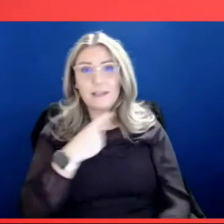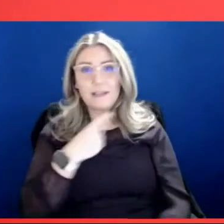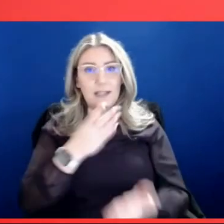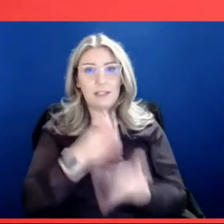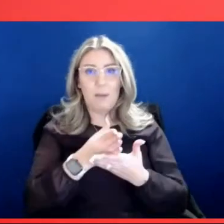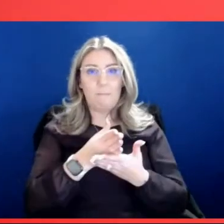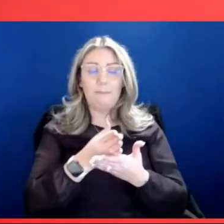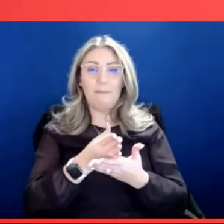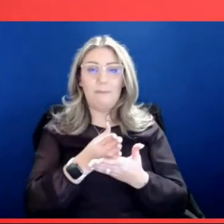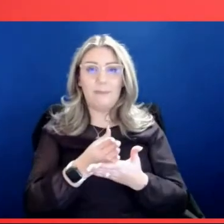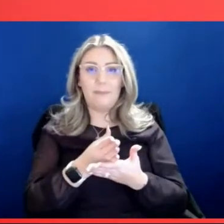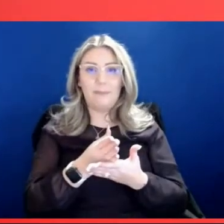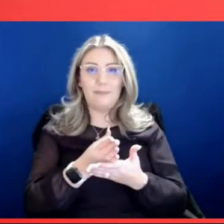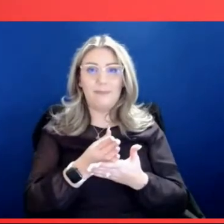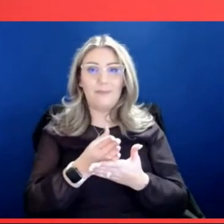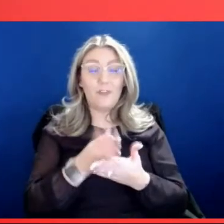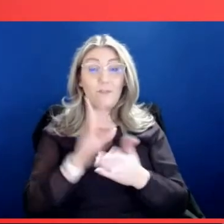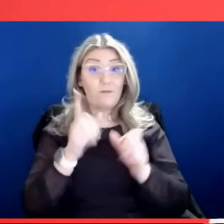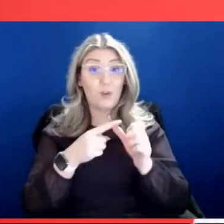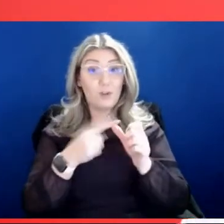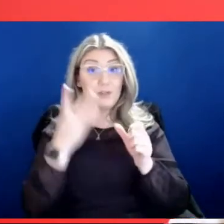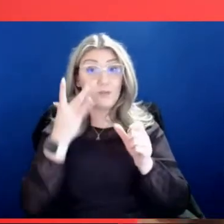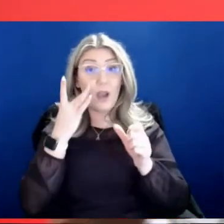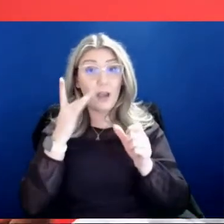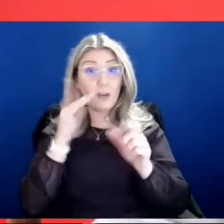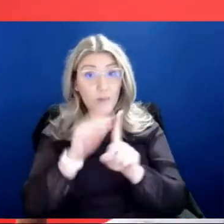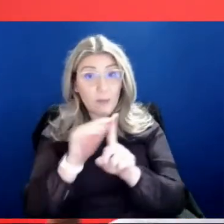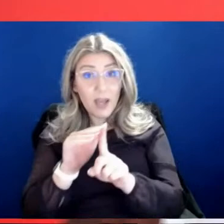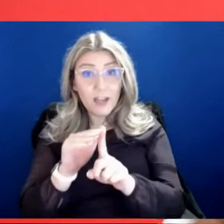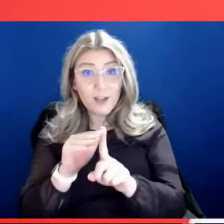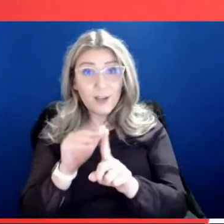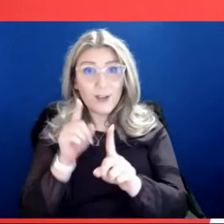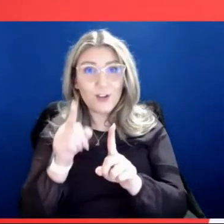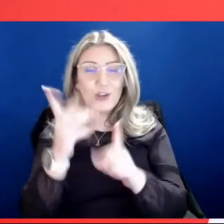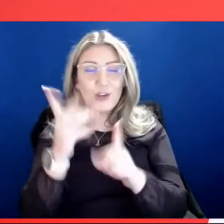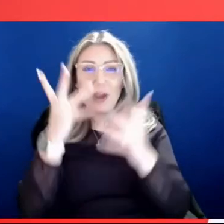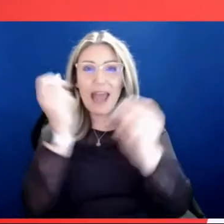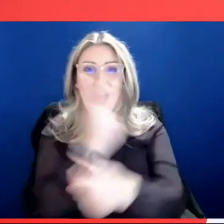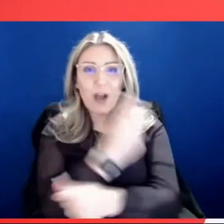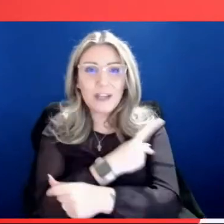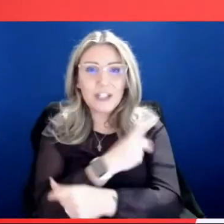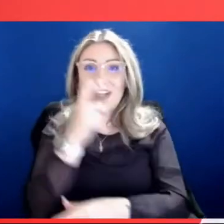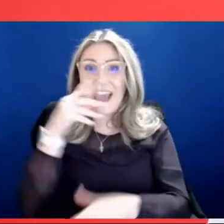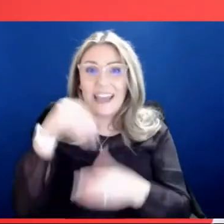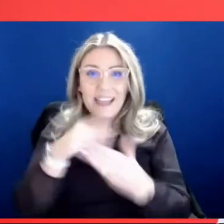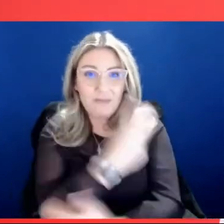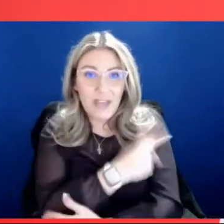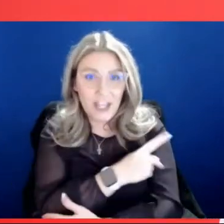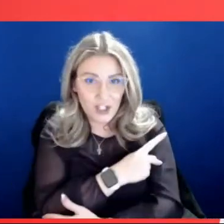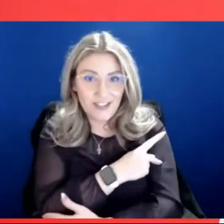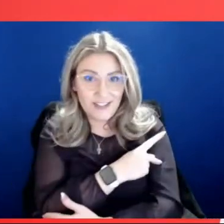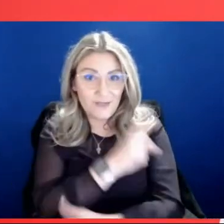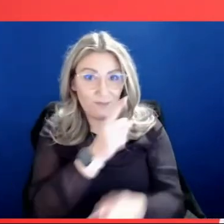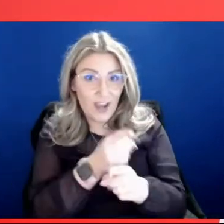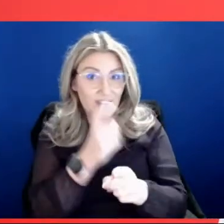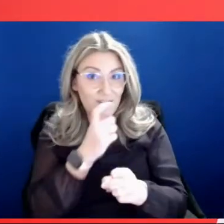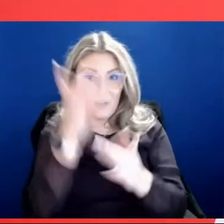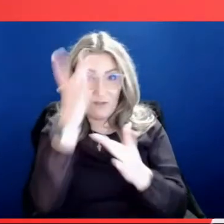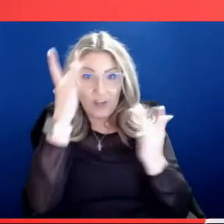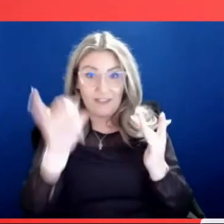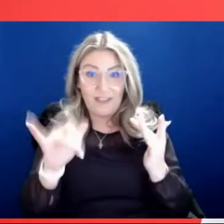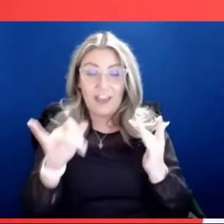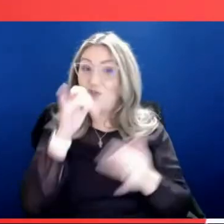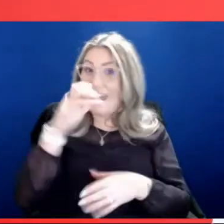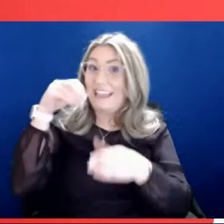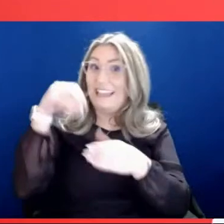because, first of all, I remind them, you're an outpatient, not an inpatient. Right. So don't forget that. You're not in the hospital.